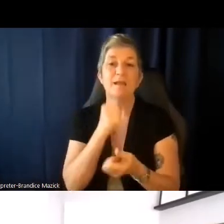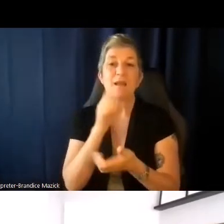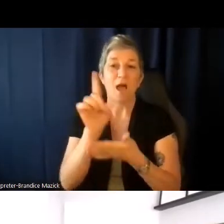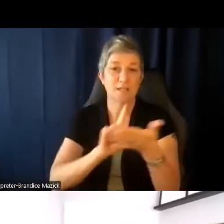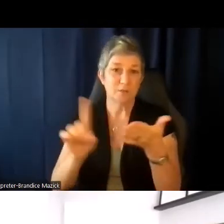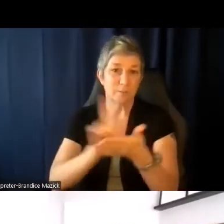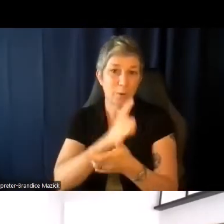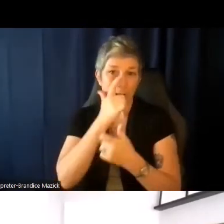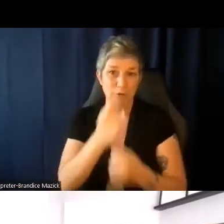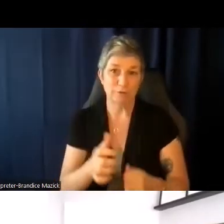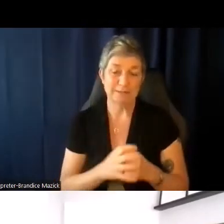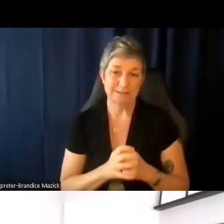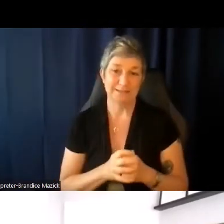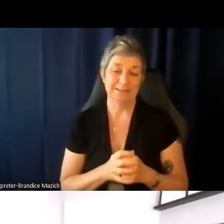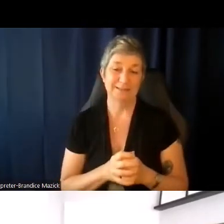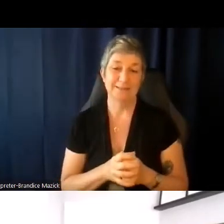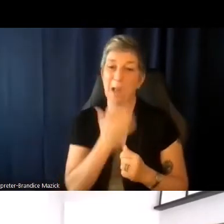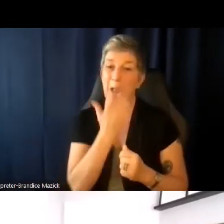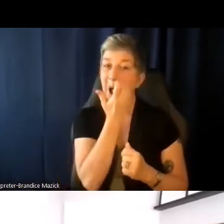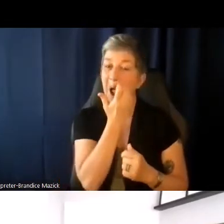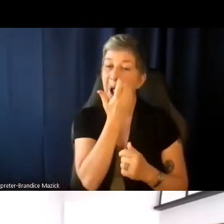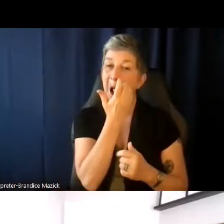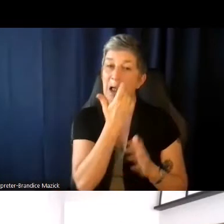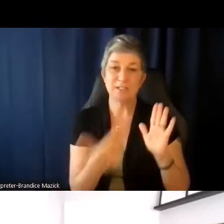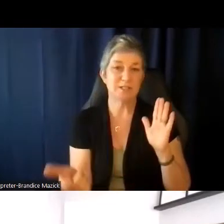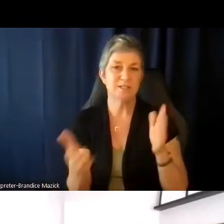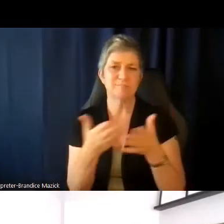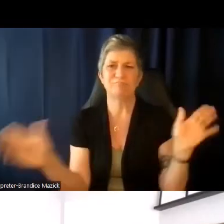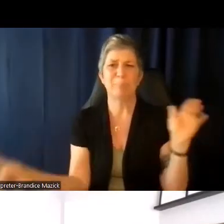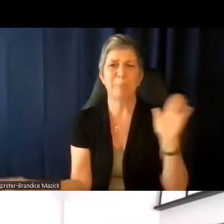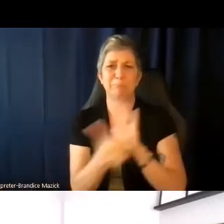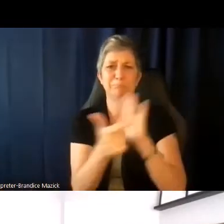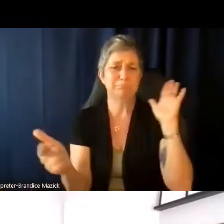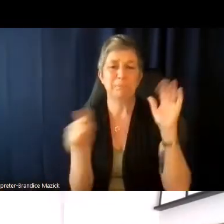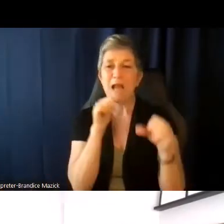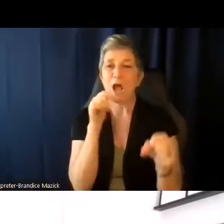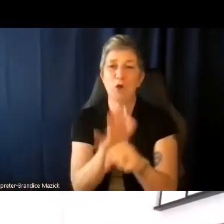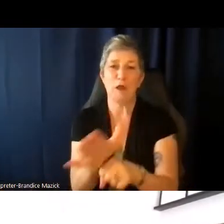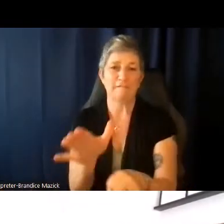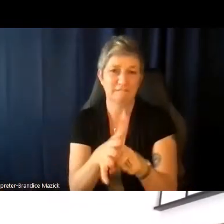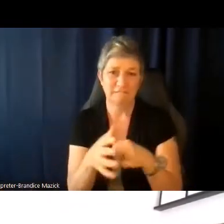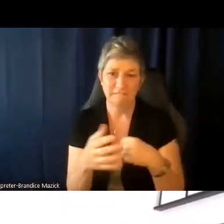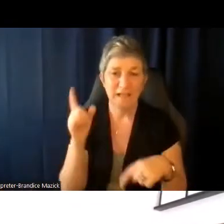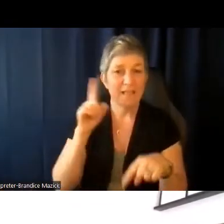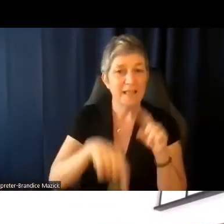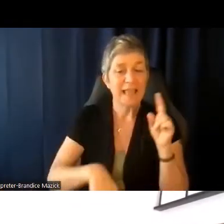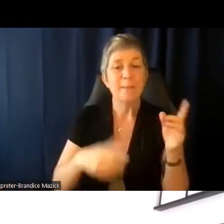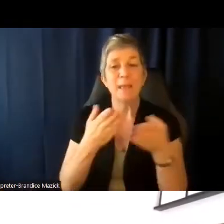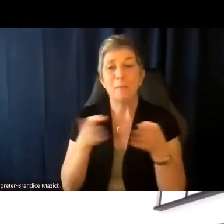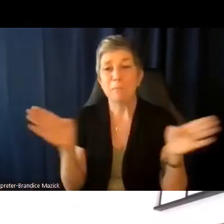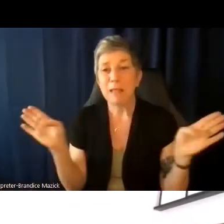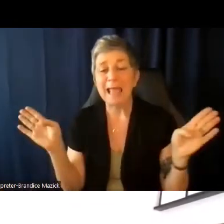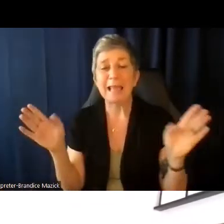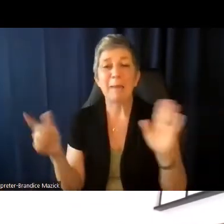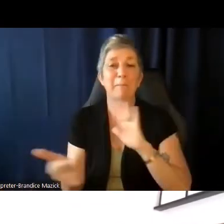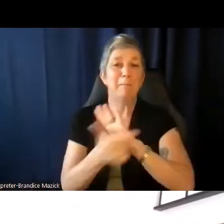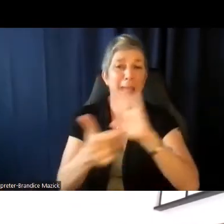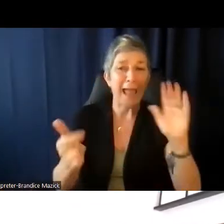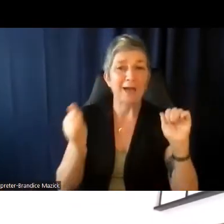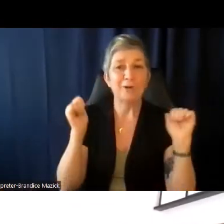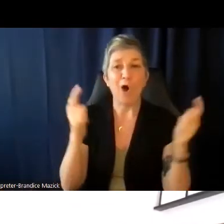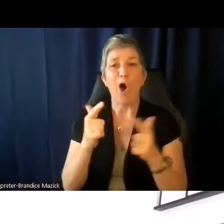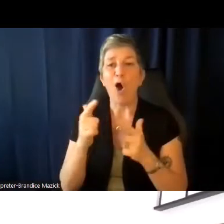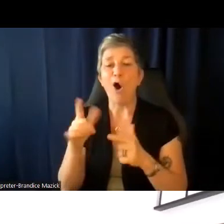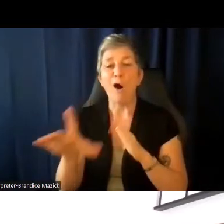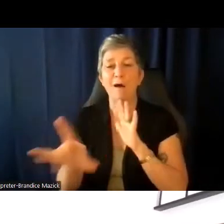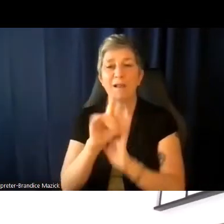interest. Blanket prohibitions just will not suffice. You know, there can't be a blanket ban all convictions whatsoever.